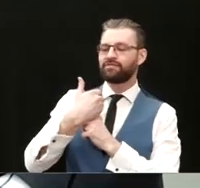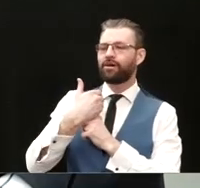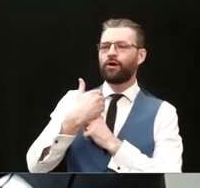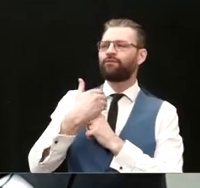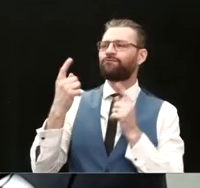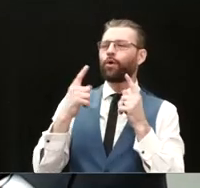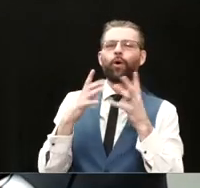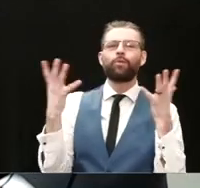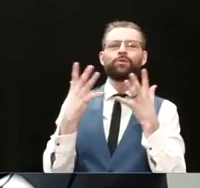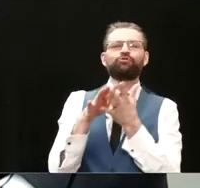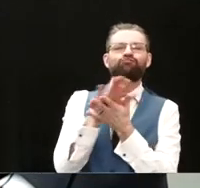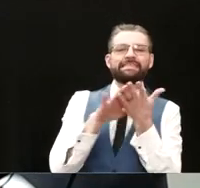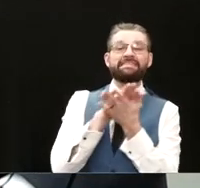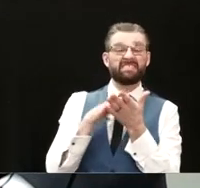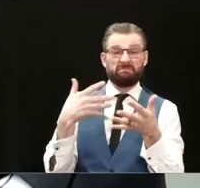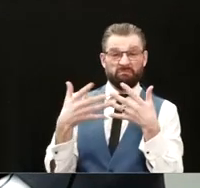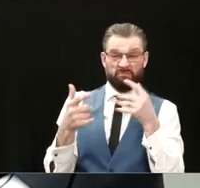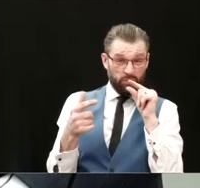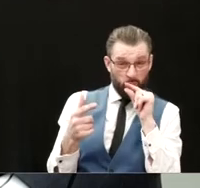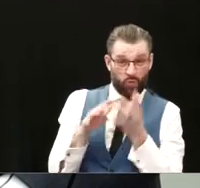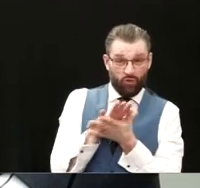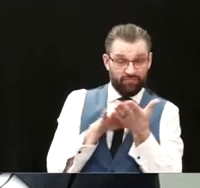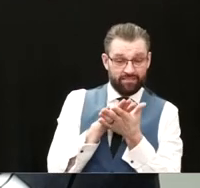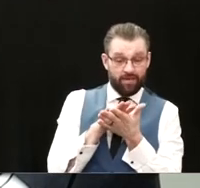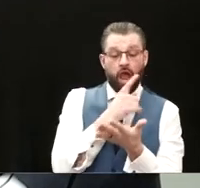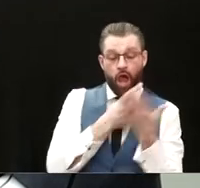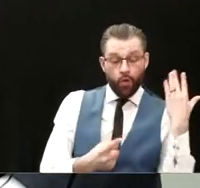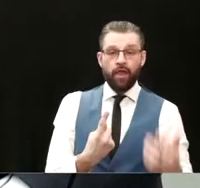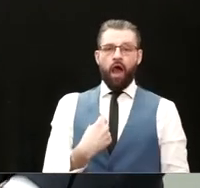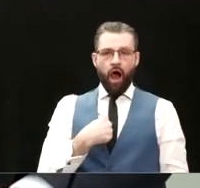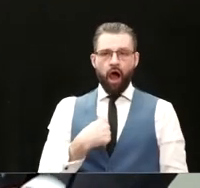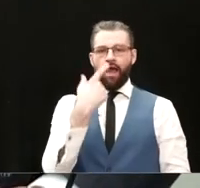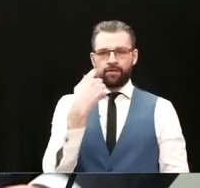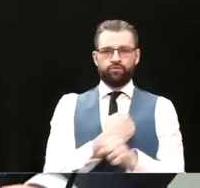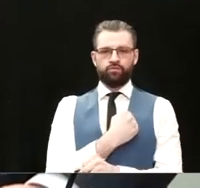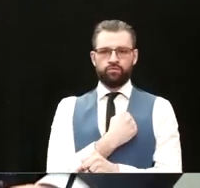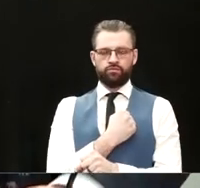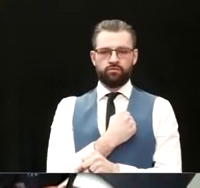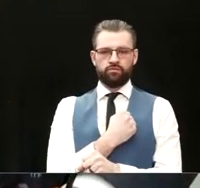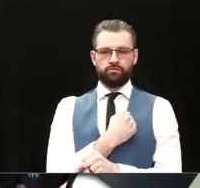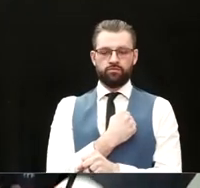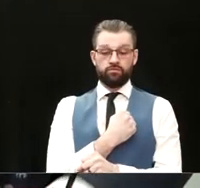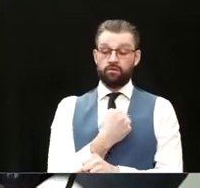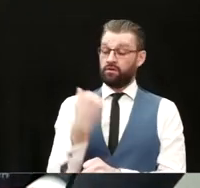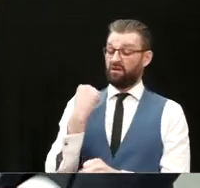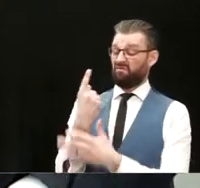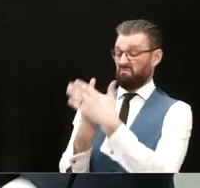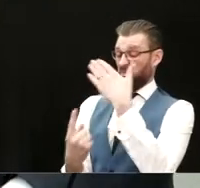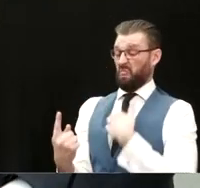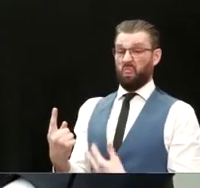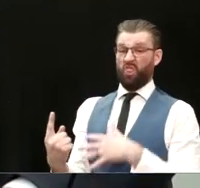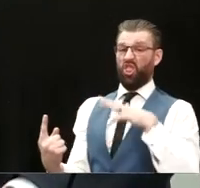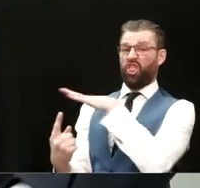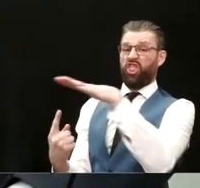reason, however small. It is something that only I can do. In that solitary pit where man